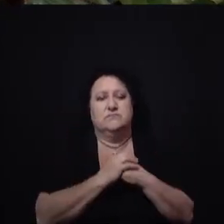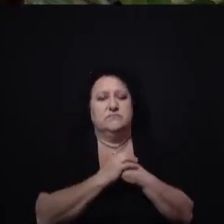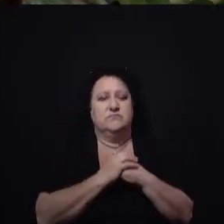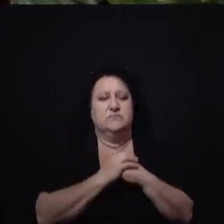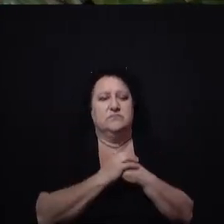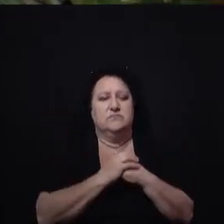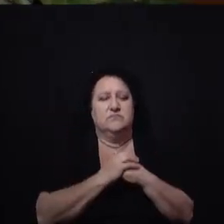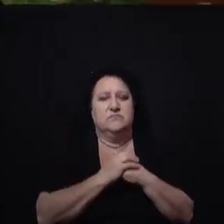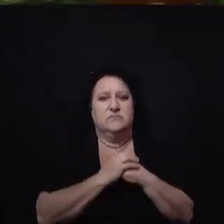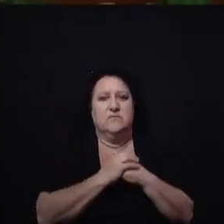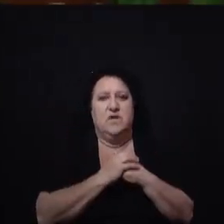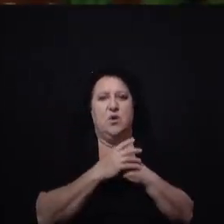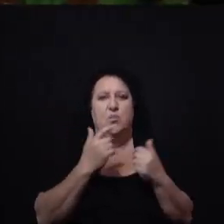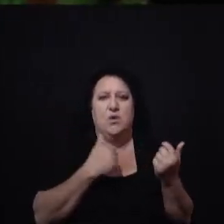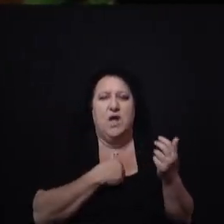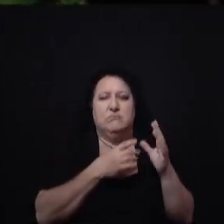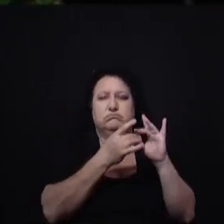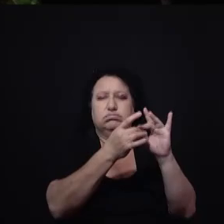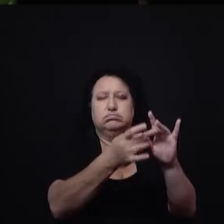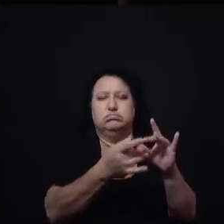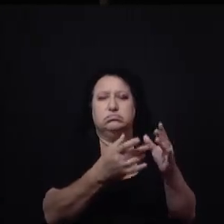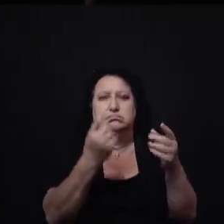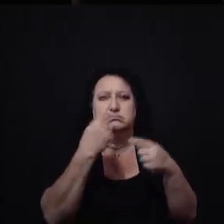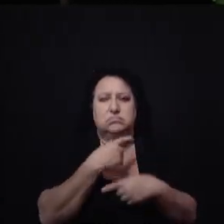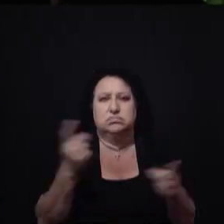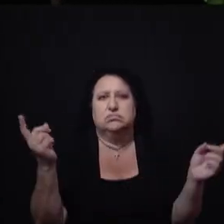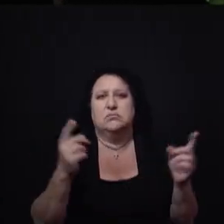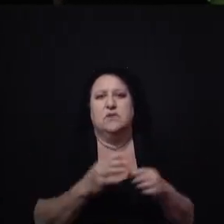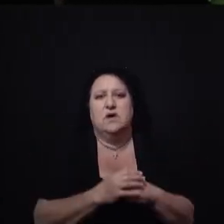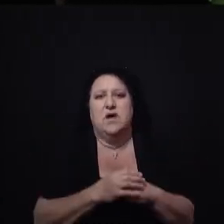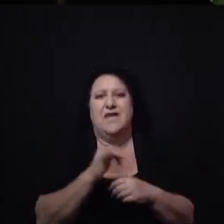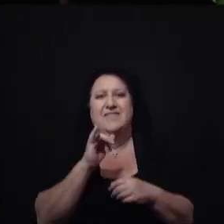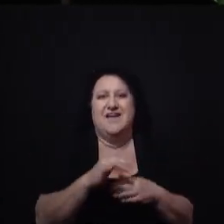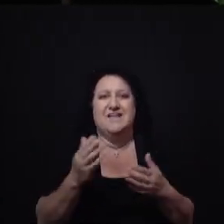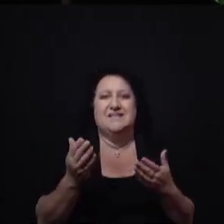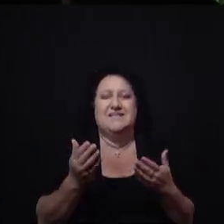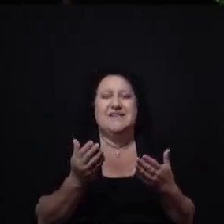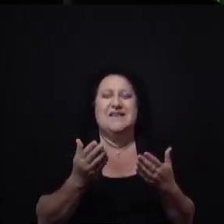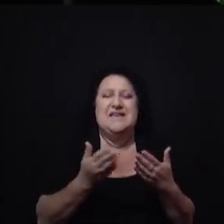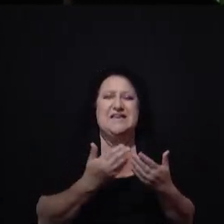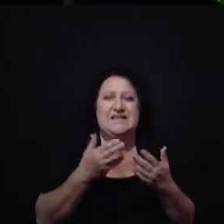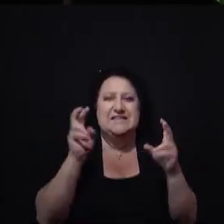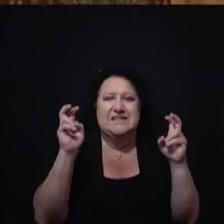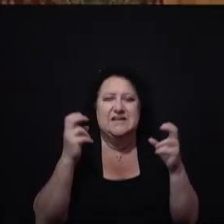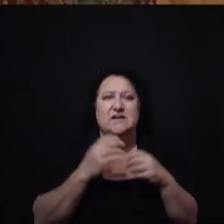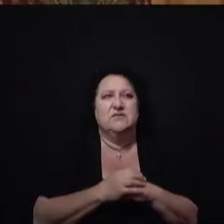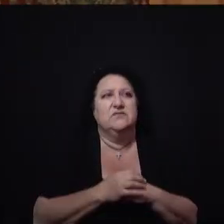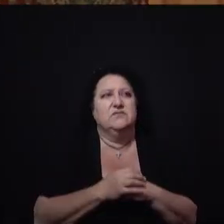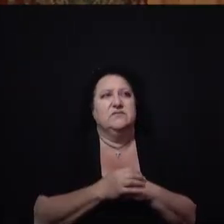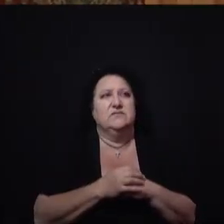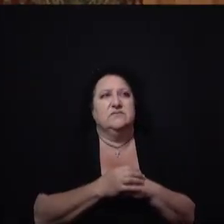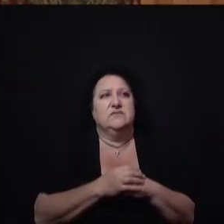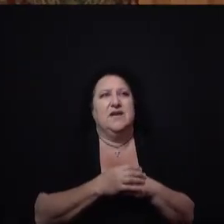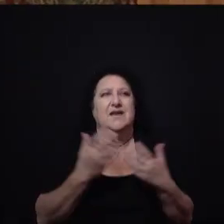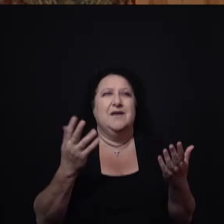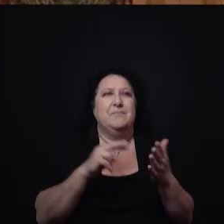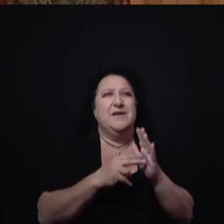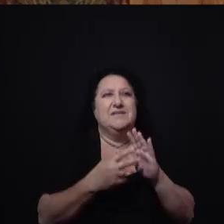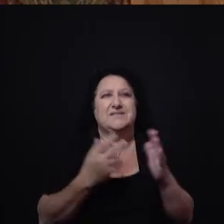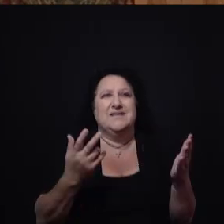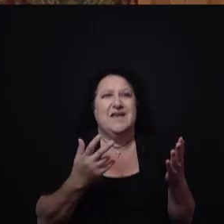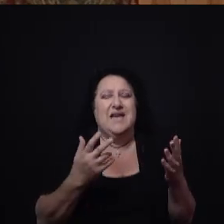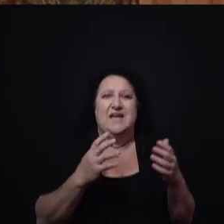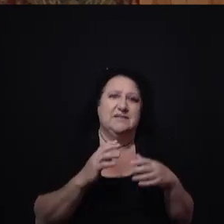is easy. The better translation is, it is well-fitting. It is made for you. You are made for it.